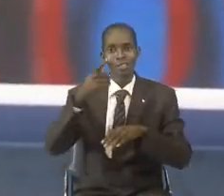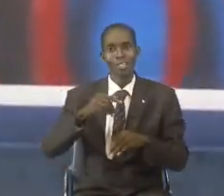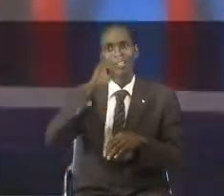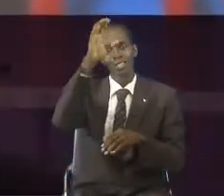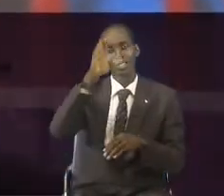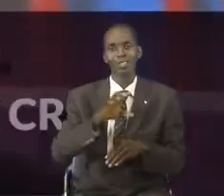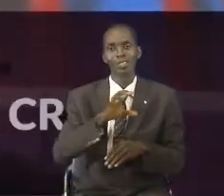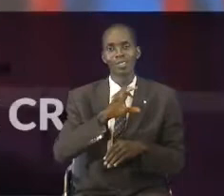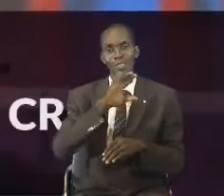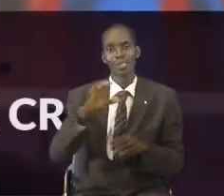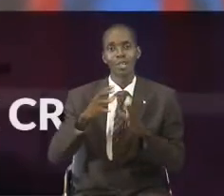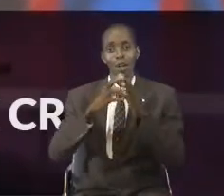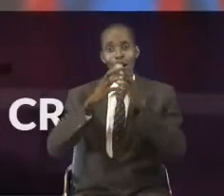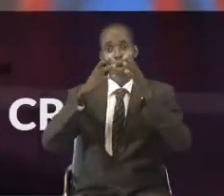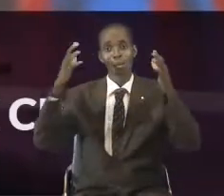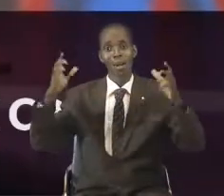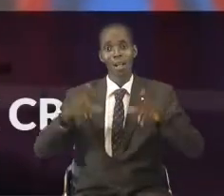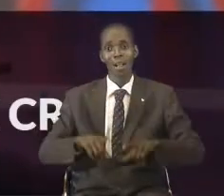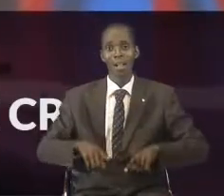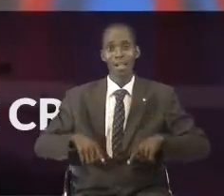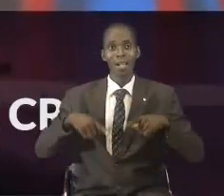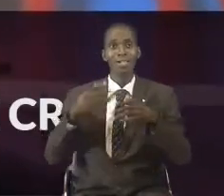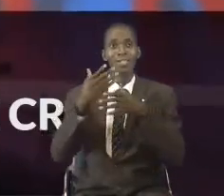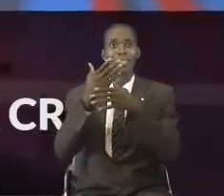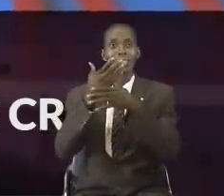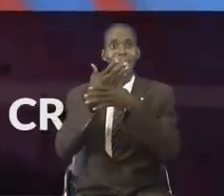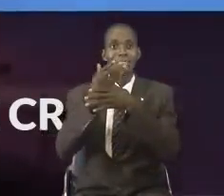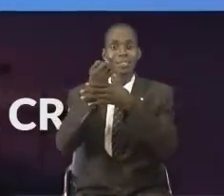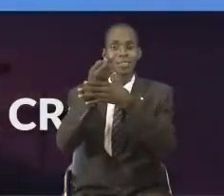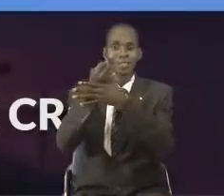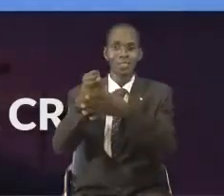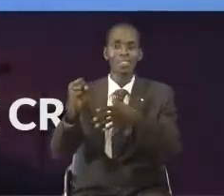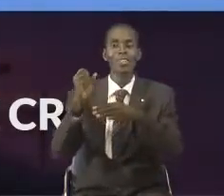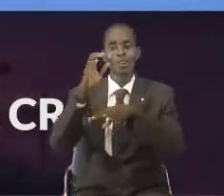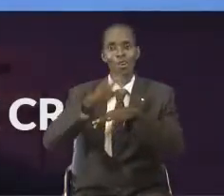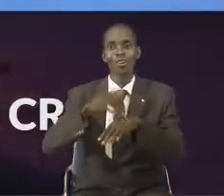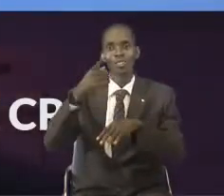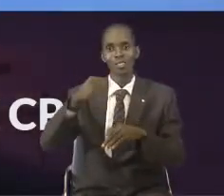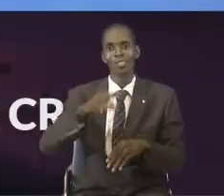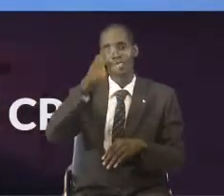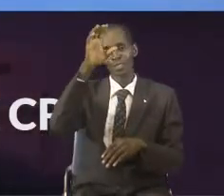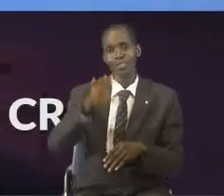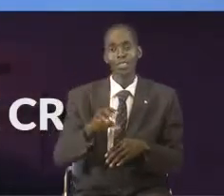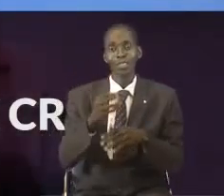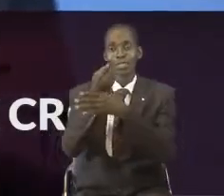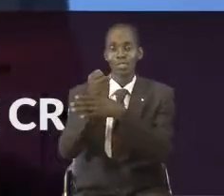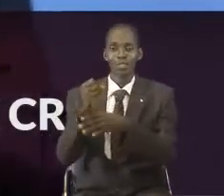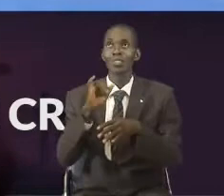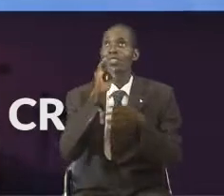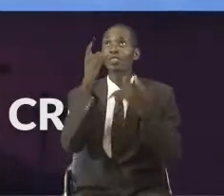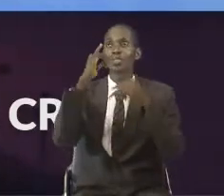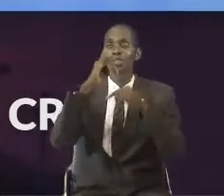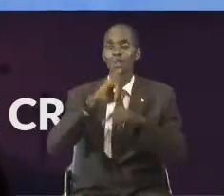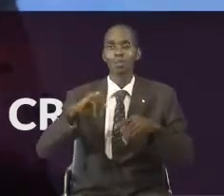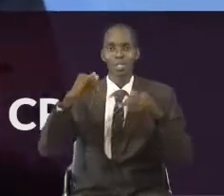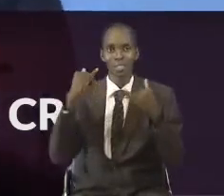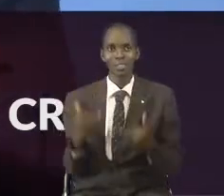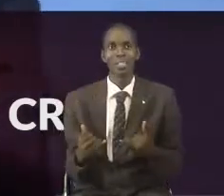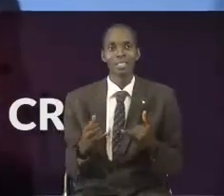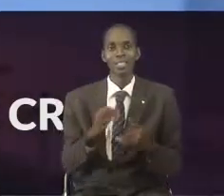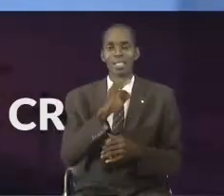life distributed from the cross. Abundant life distributed from the